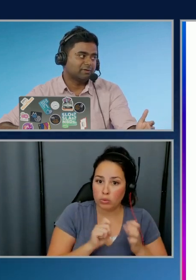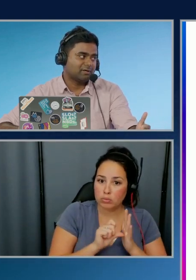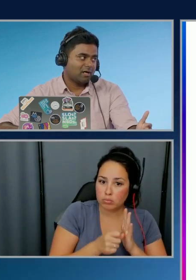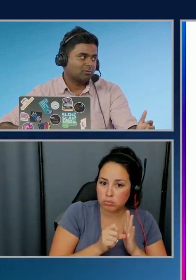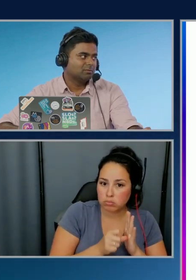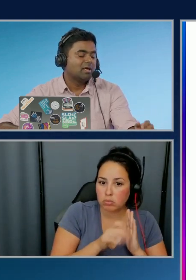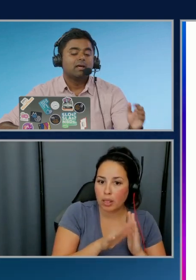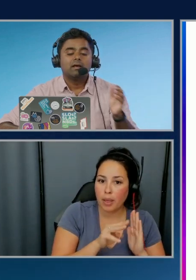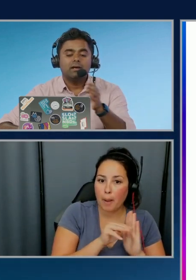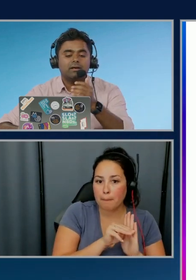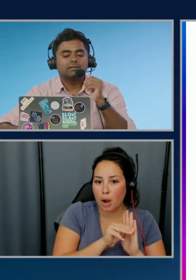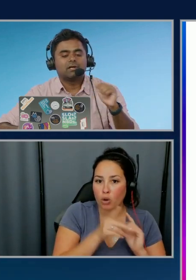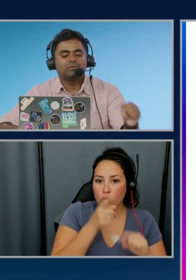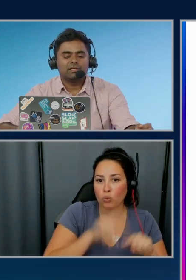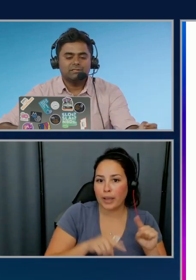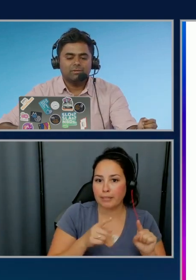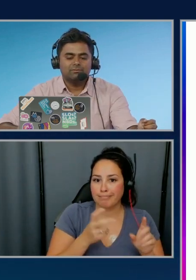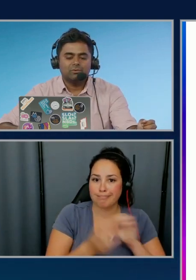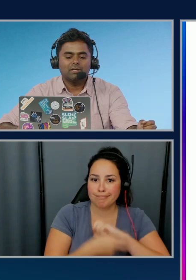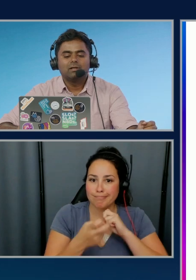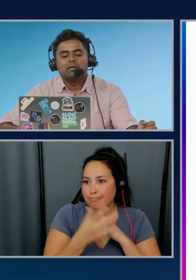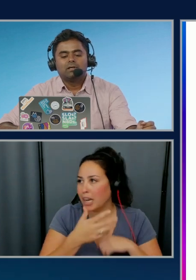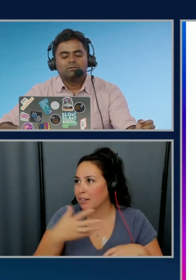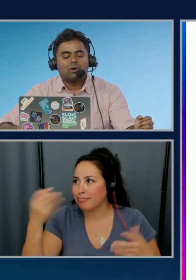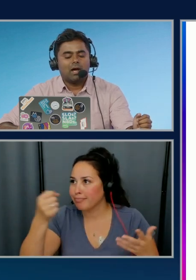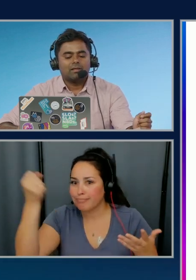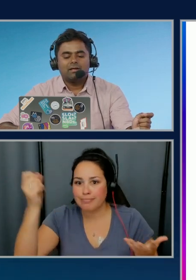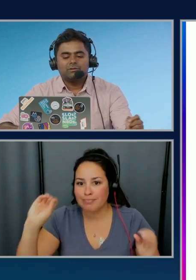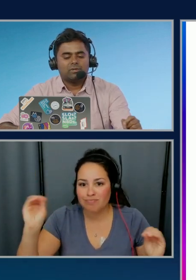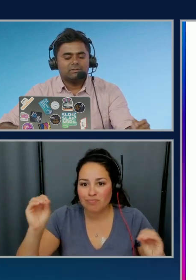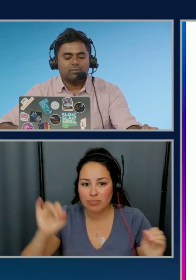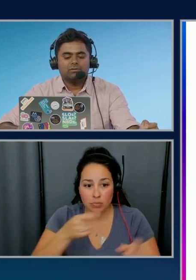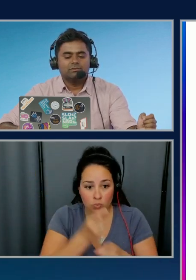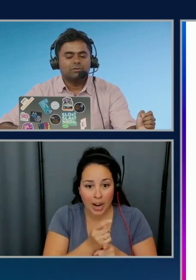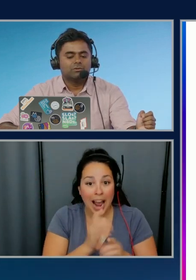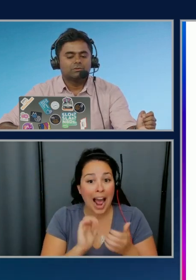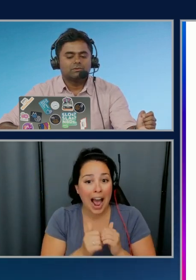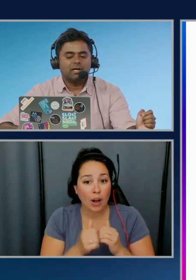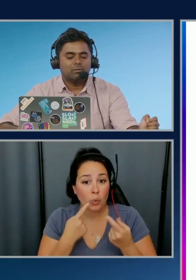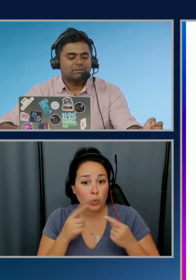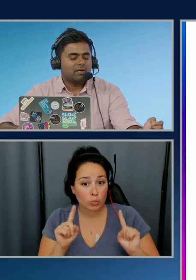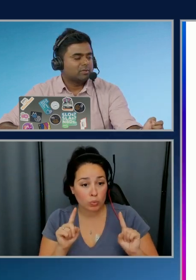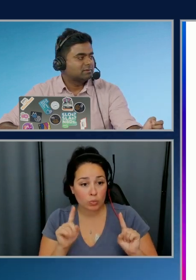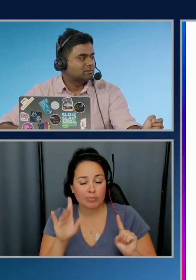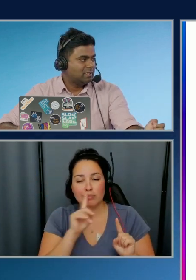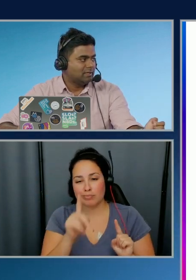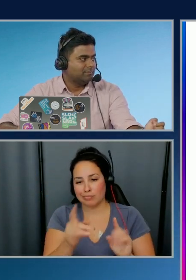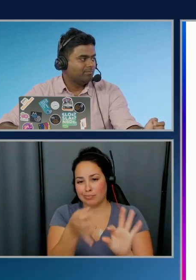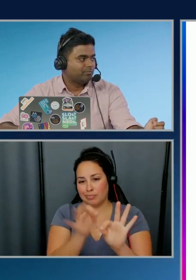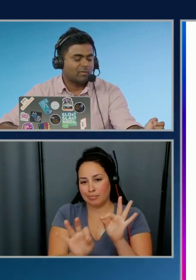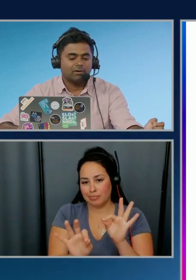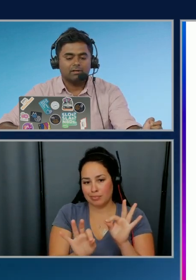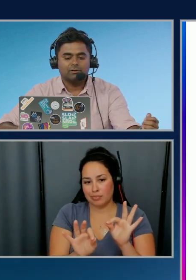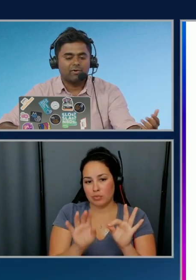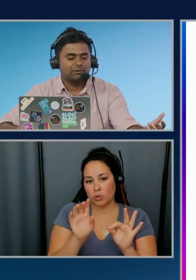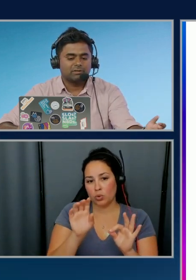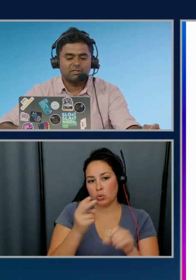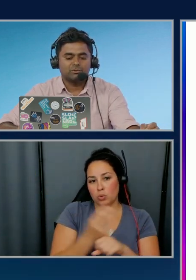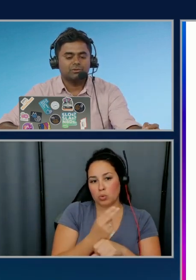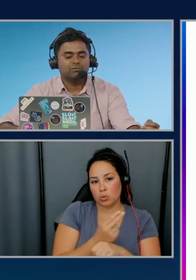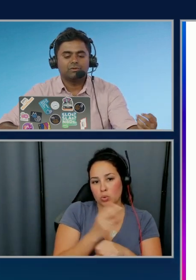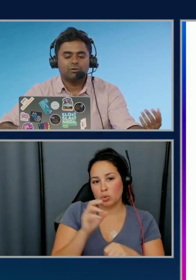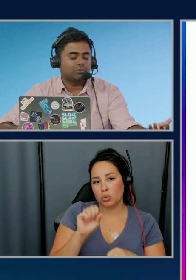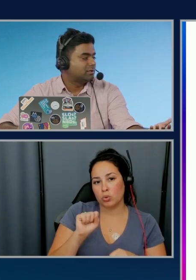be exfiltrated out. Right. Here's how they achieve it, right? So, and the idea is very simple. You use AWS KMS key, right? In fact, you